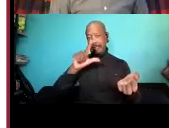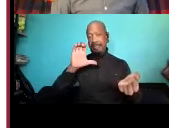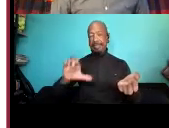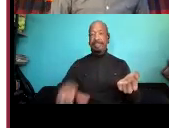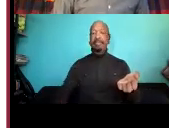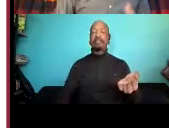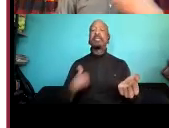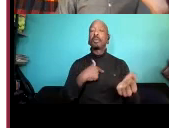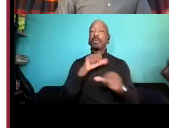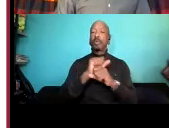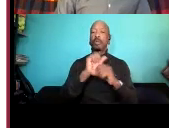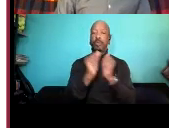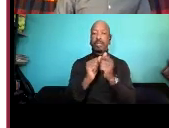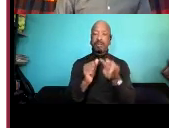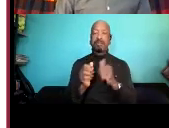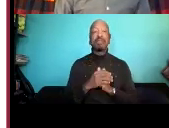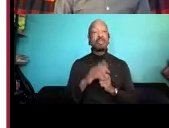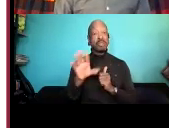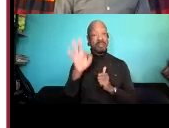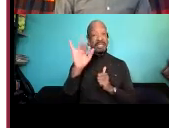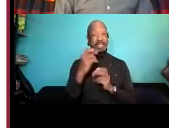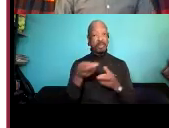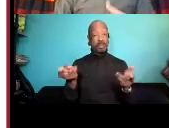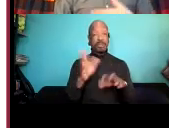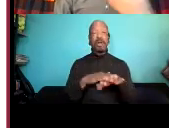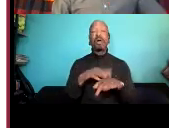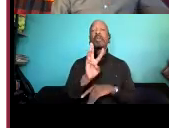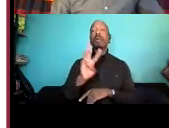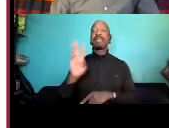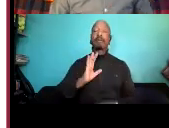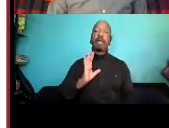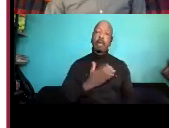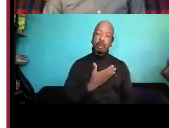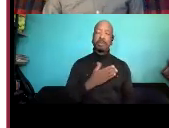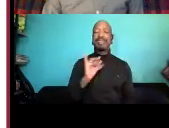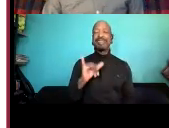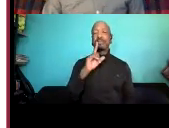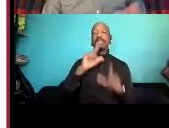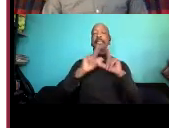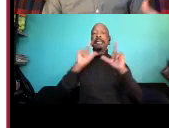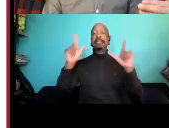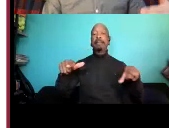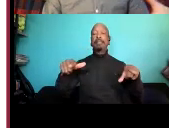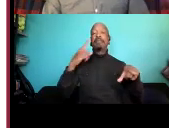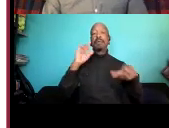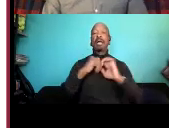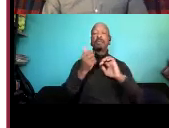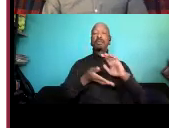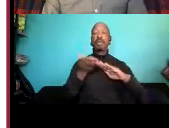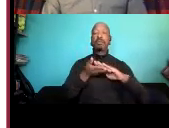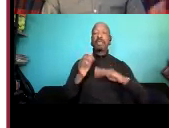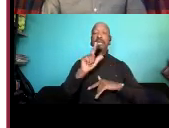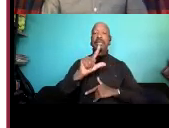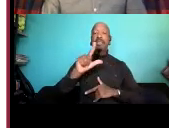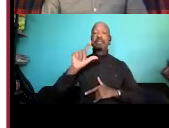worked with. And so you can find this resource on our website, and it's a template for how to operate an LLC